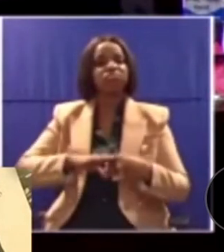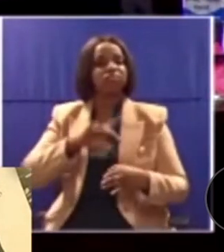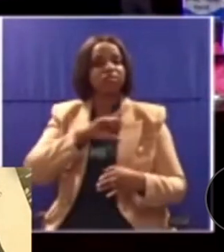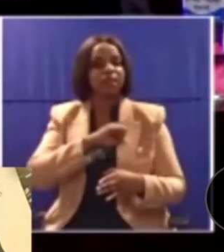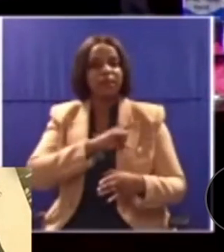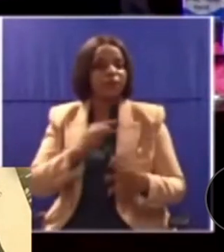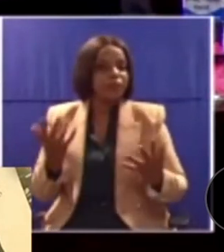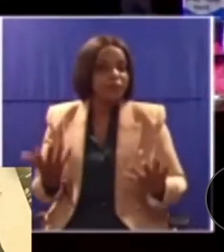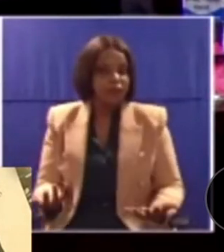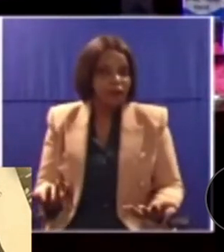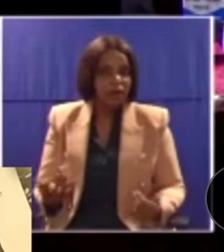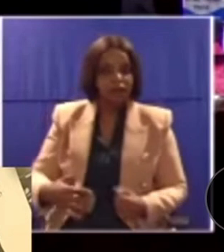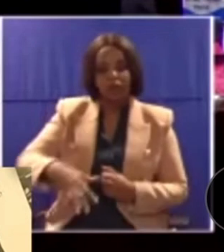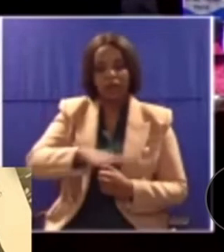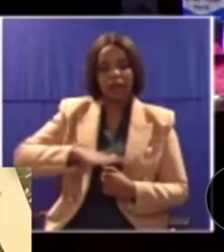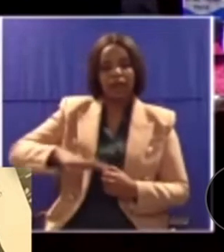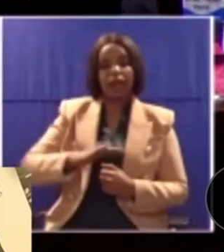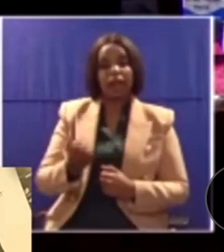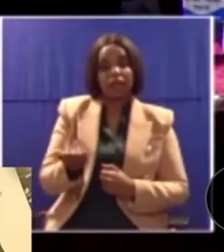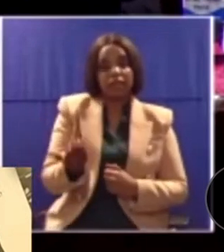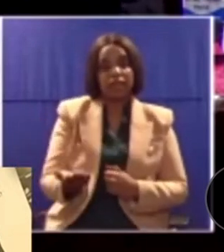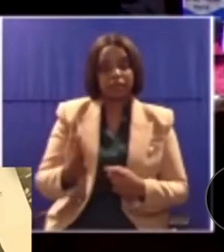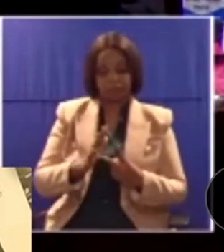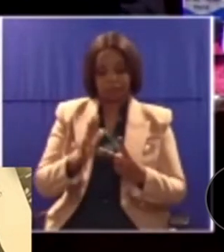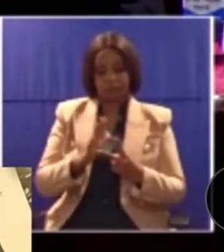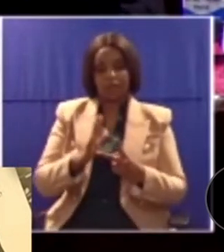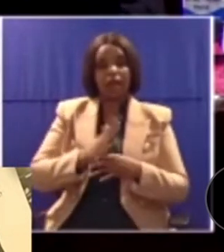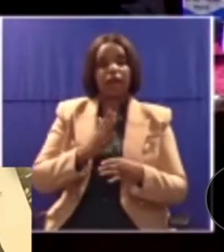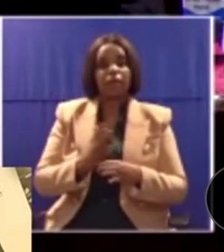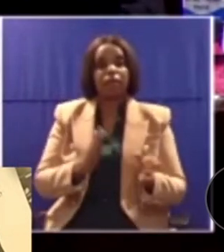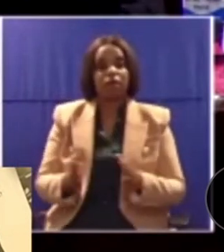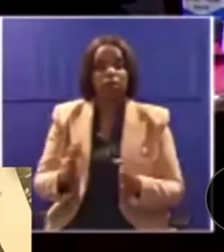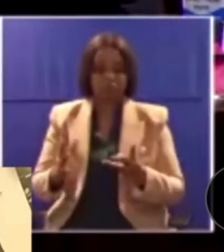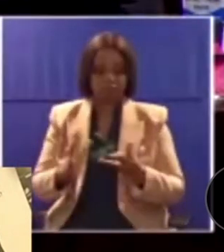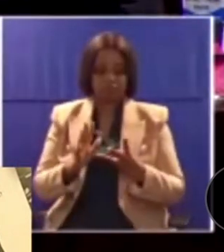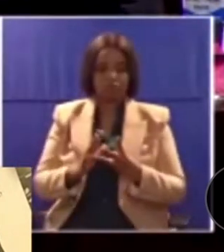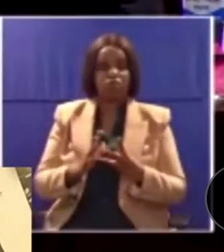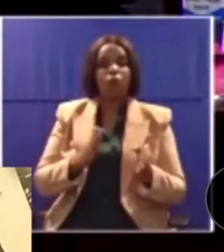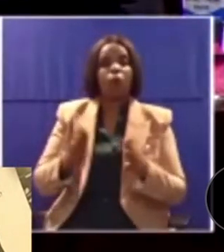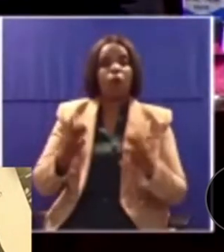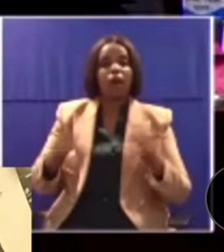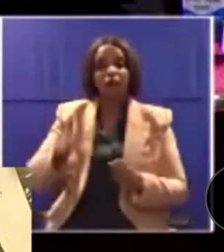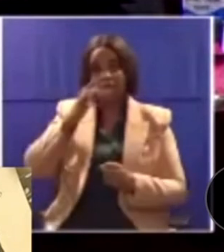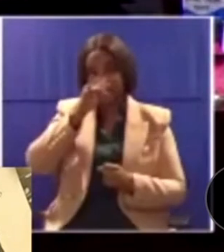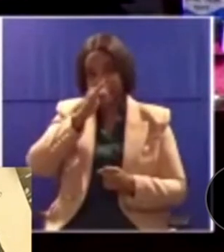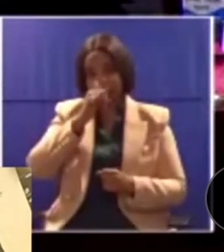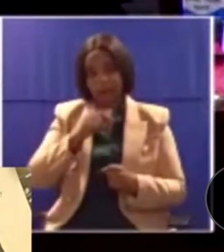land claims, labor relations, organized crime, weak public services, including Transnet and